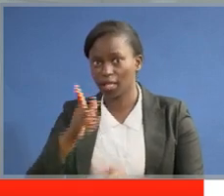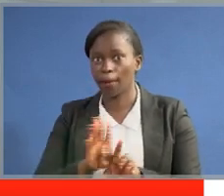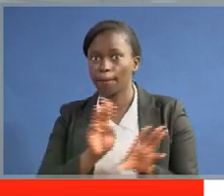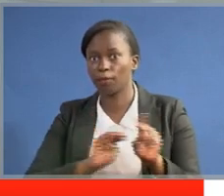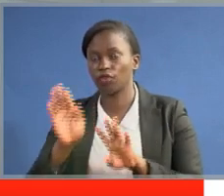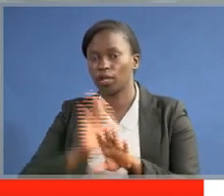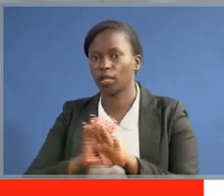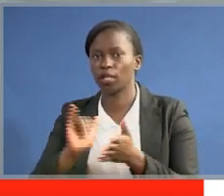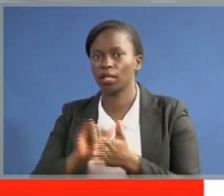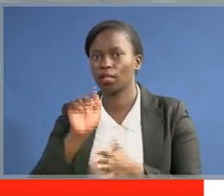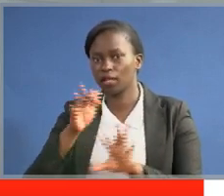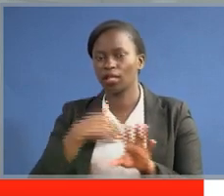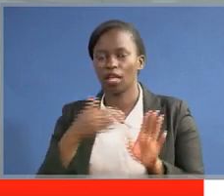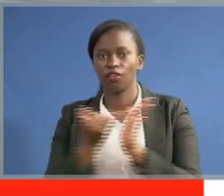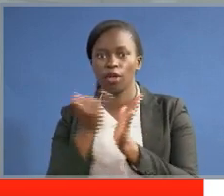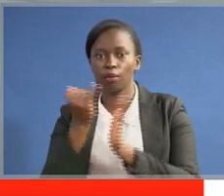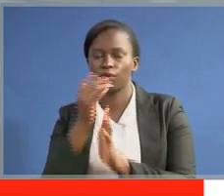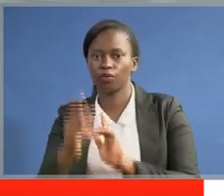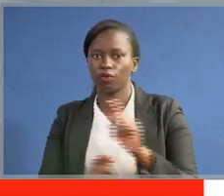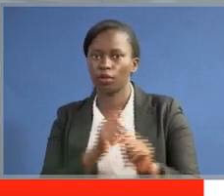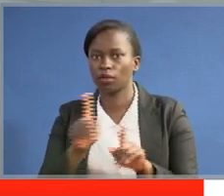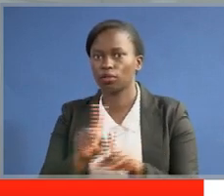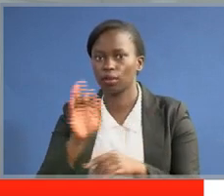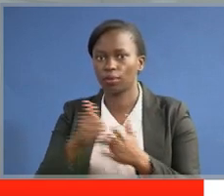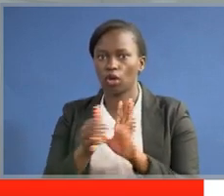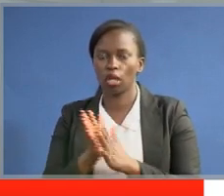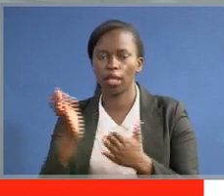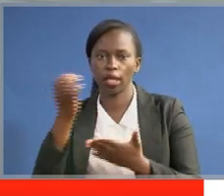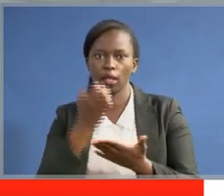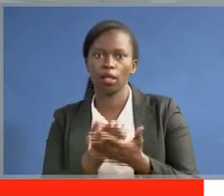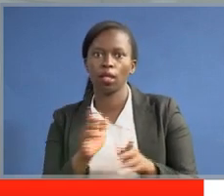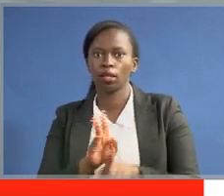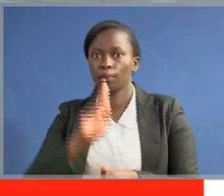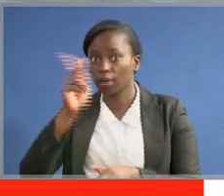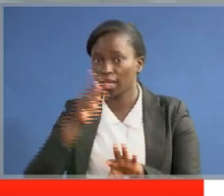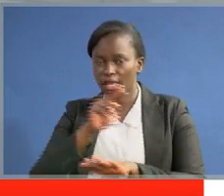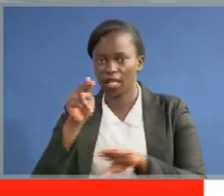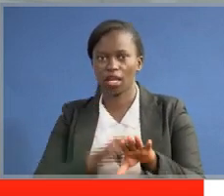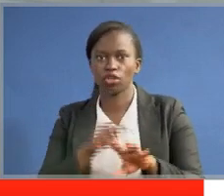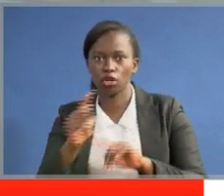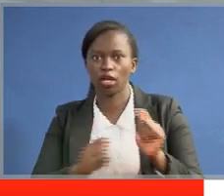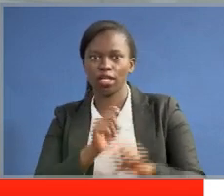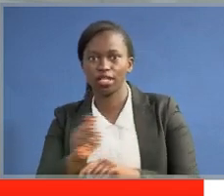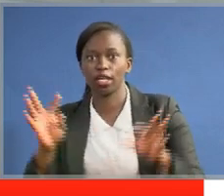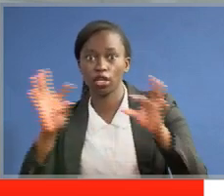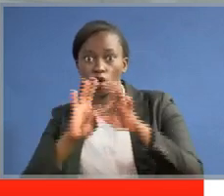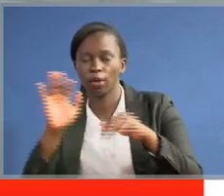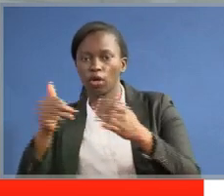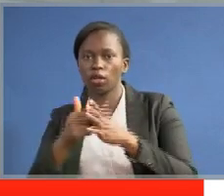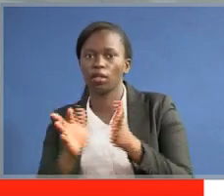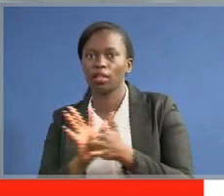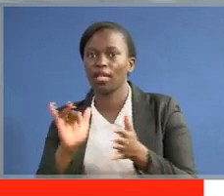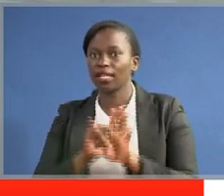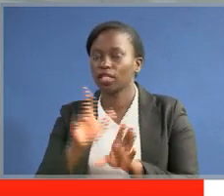Moving on, in a bid to improve trade and the overall economy, Kenya National Trade Corporation has unveiled